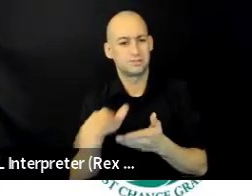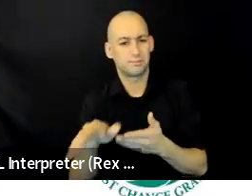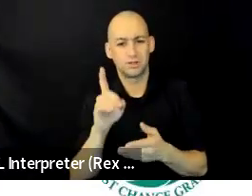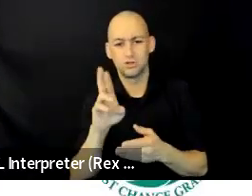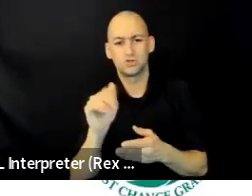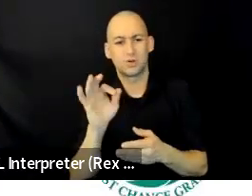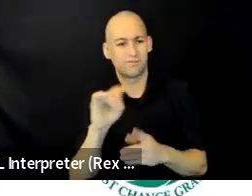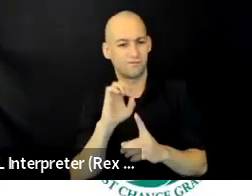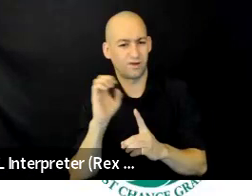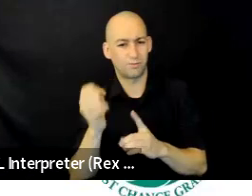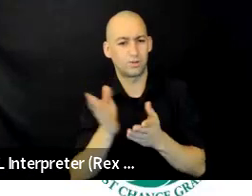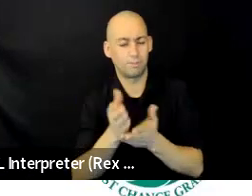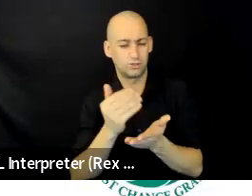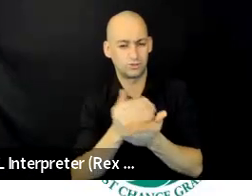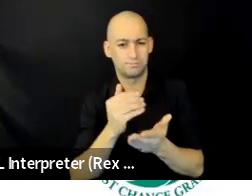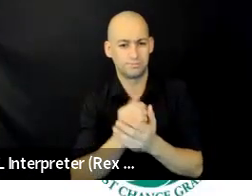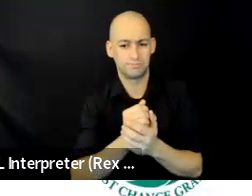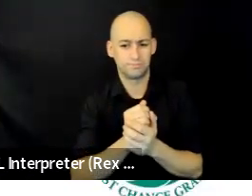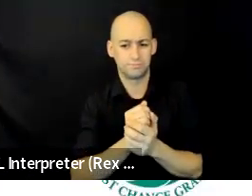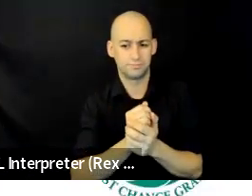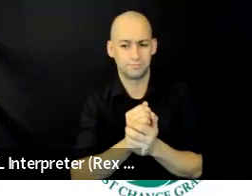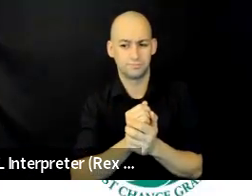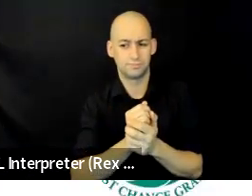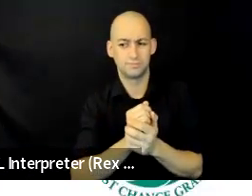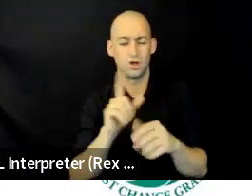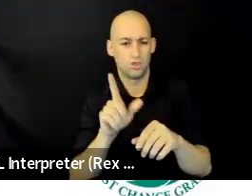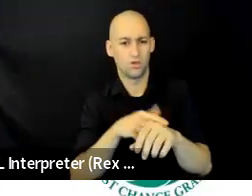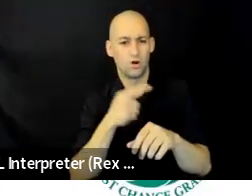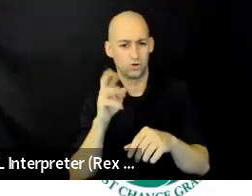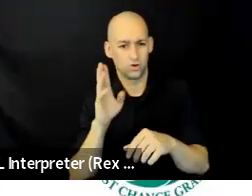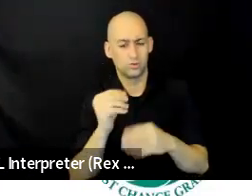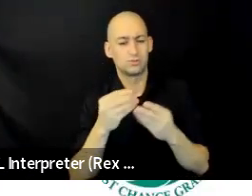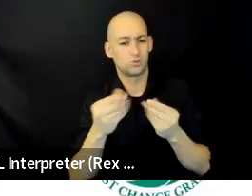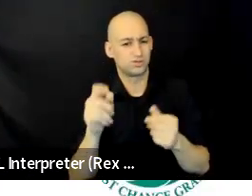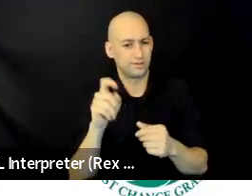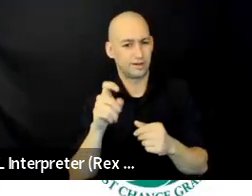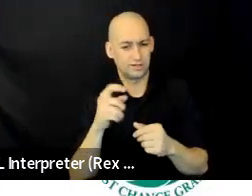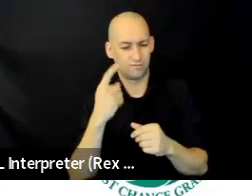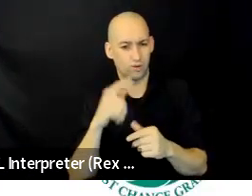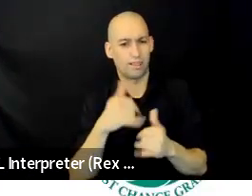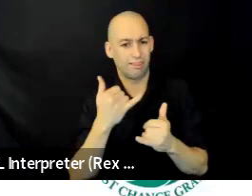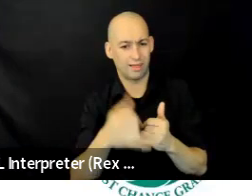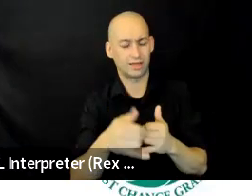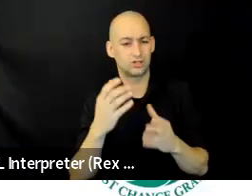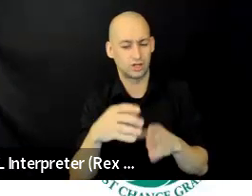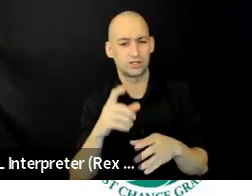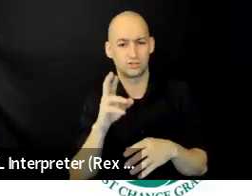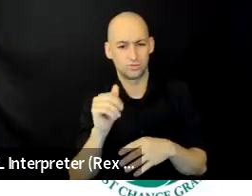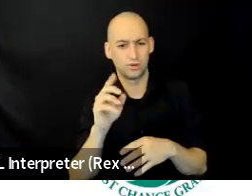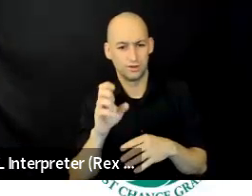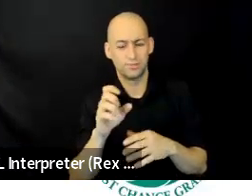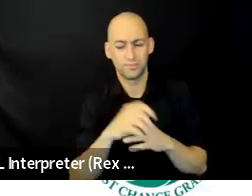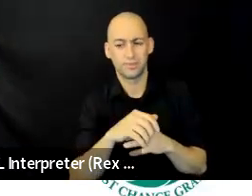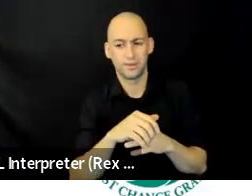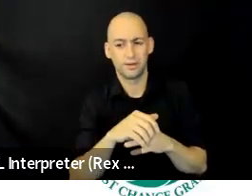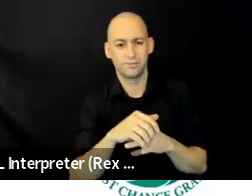week. Next slide, please. A long-term solution is needed at Last Chance Grade to maintain the economic prosperity of the